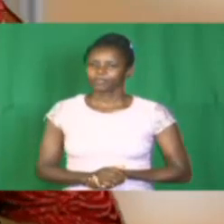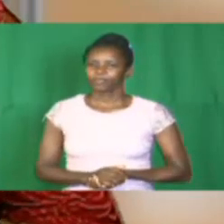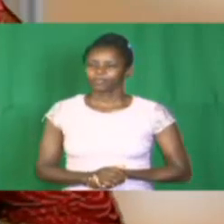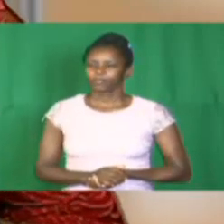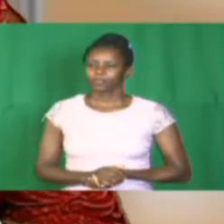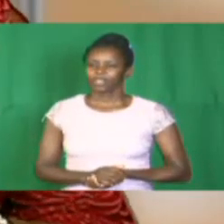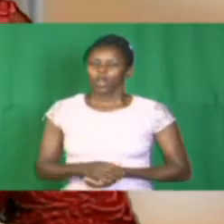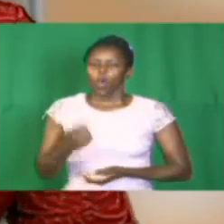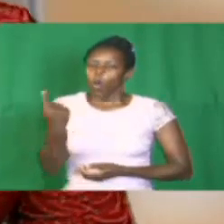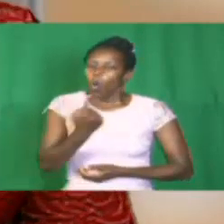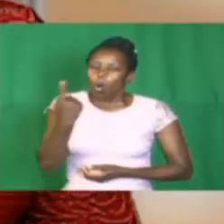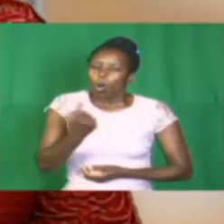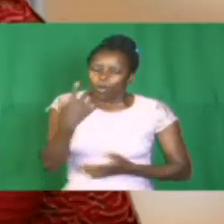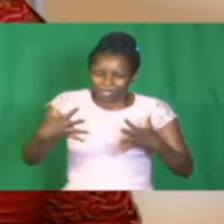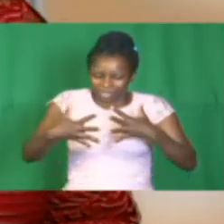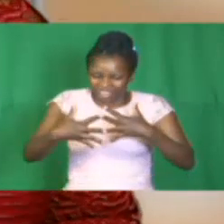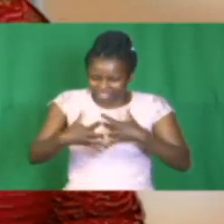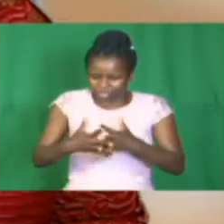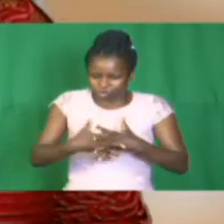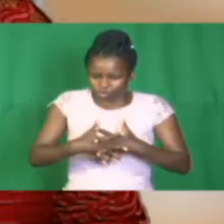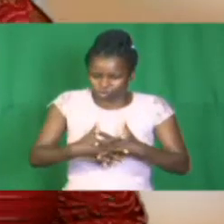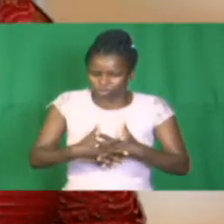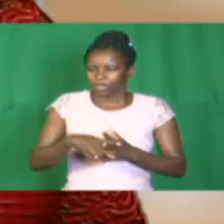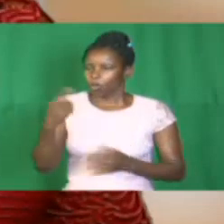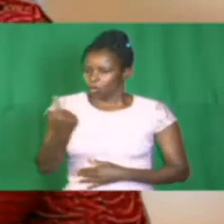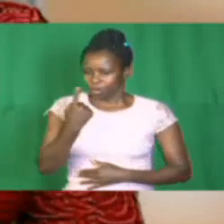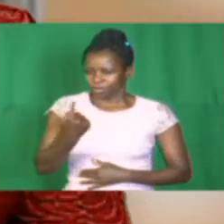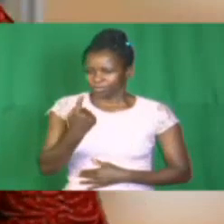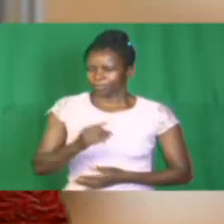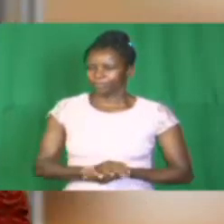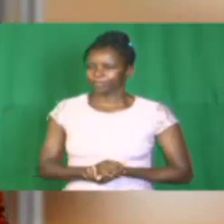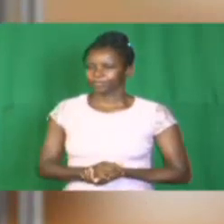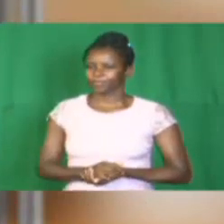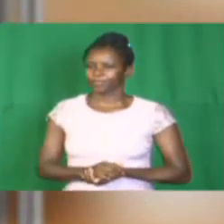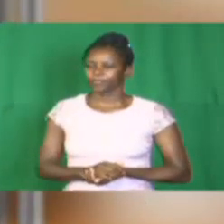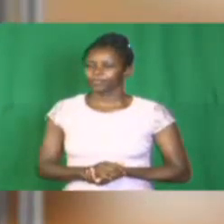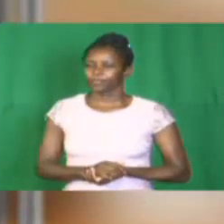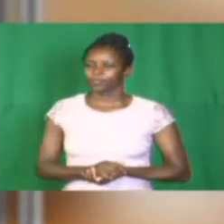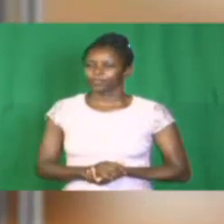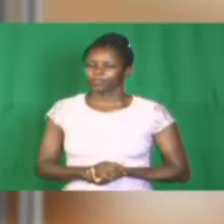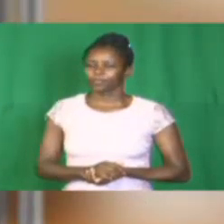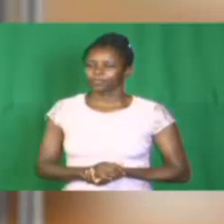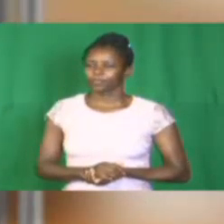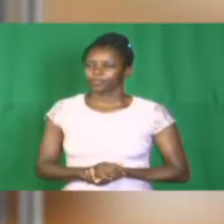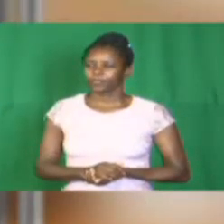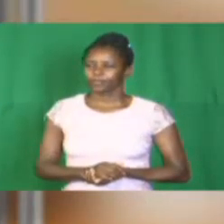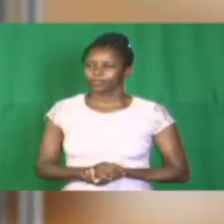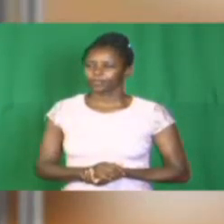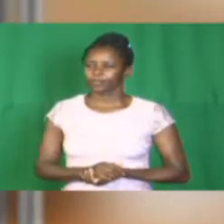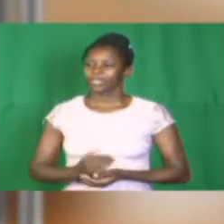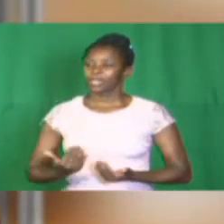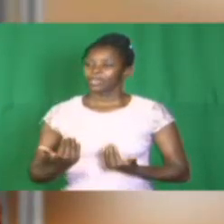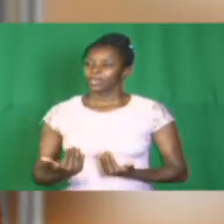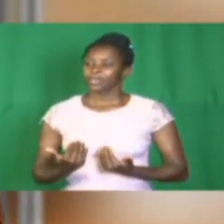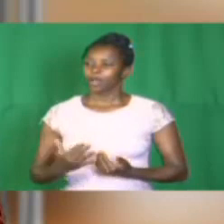be solid substances, dear learners. Okay, now we are moving on to the next